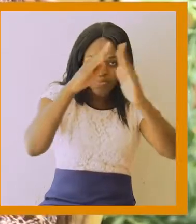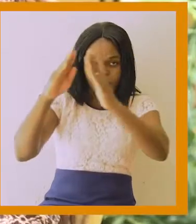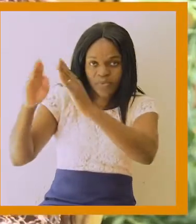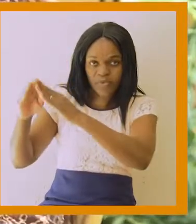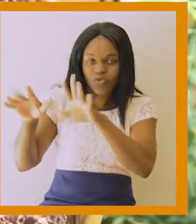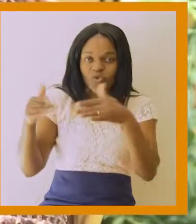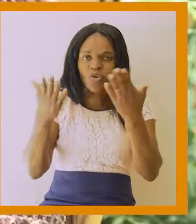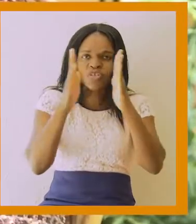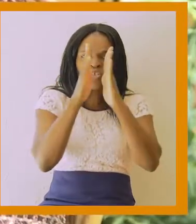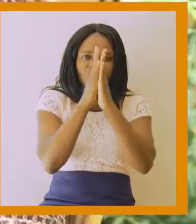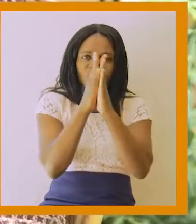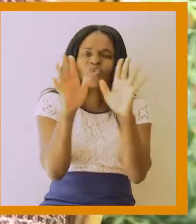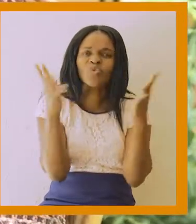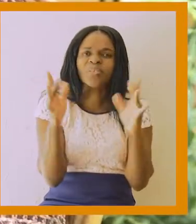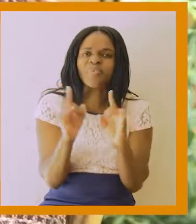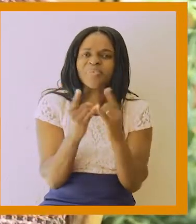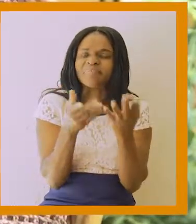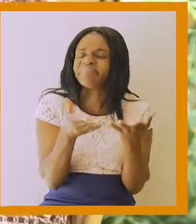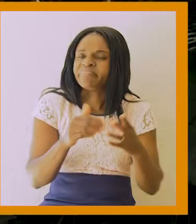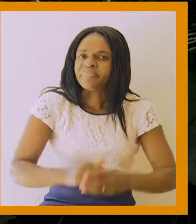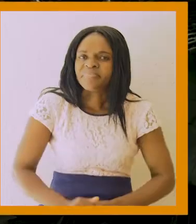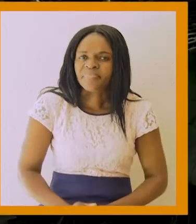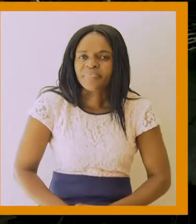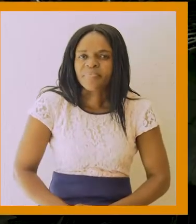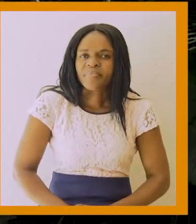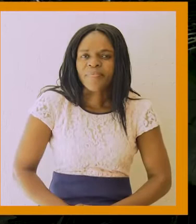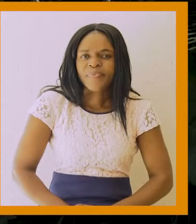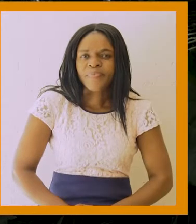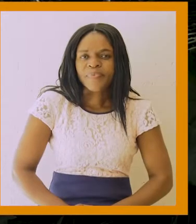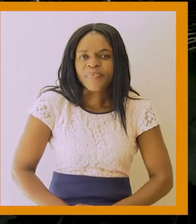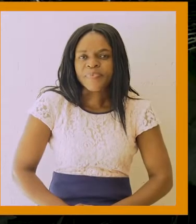within the church? What happens?